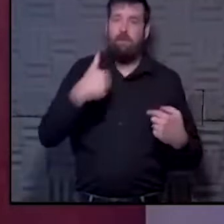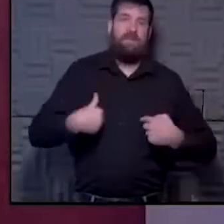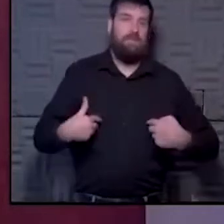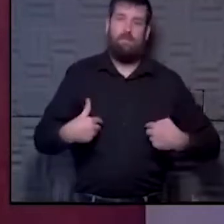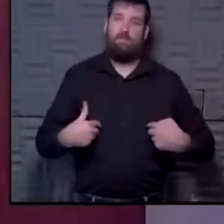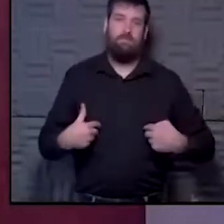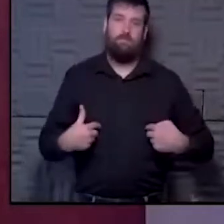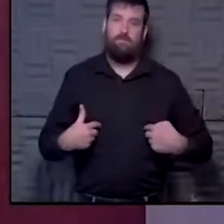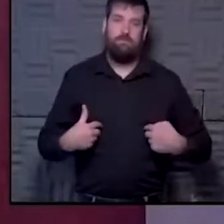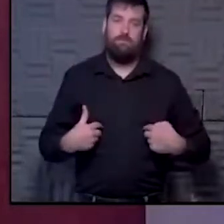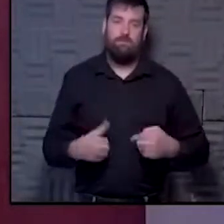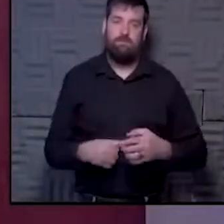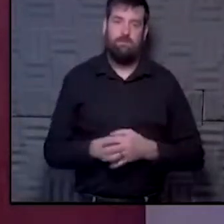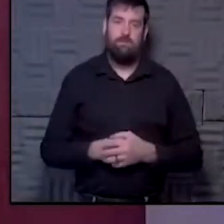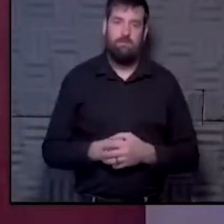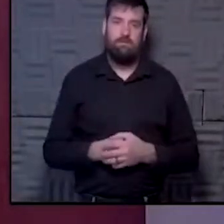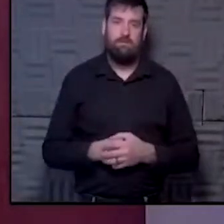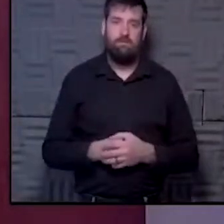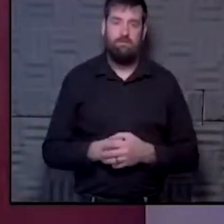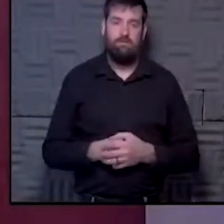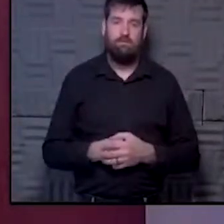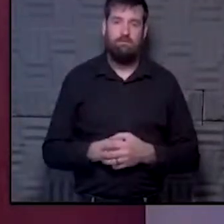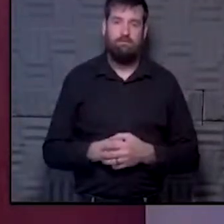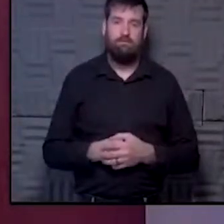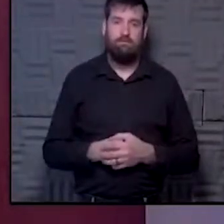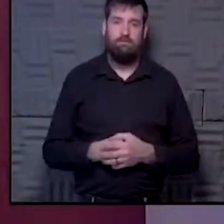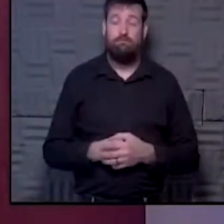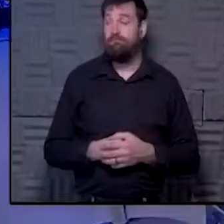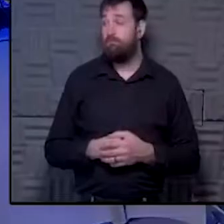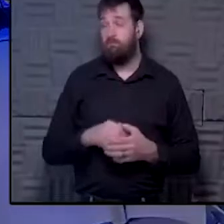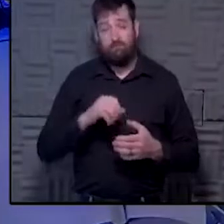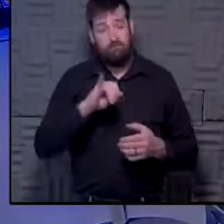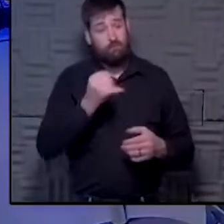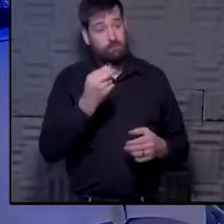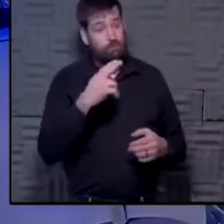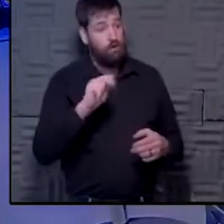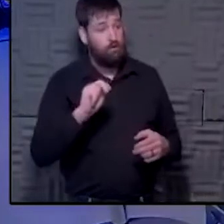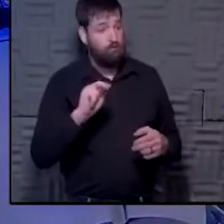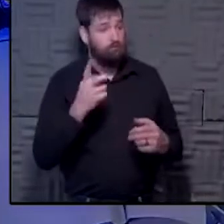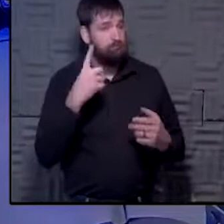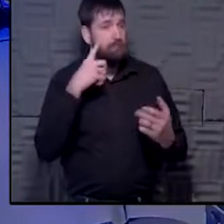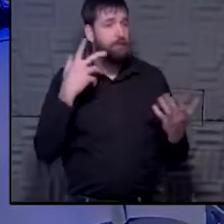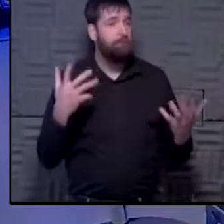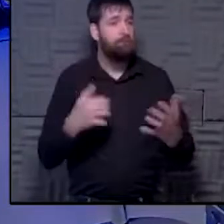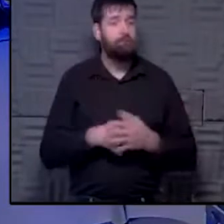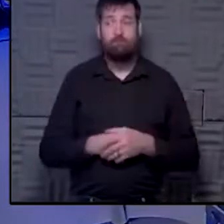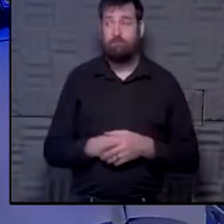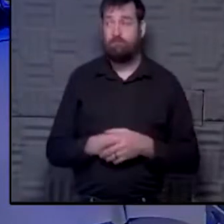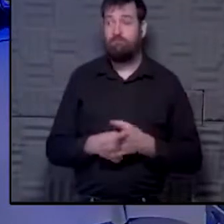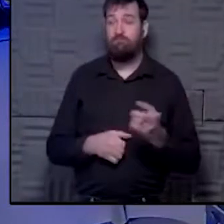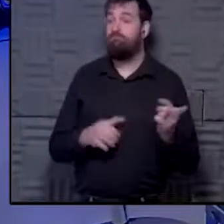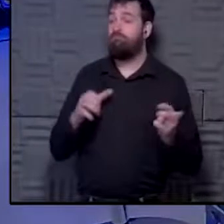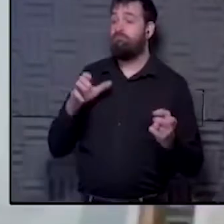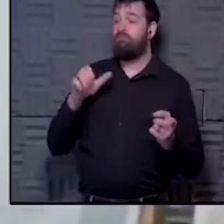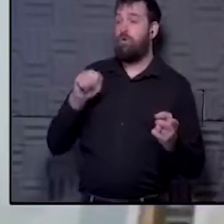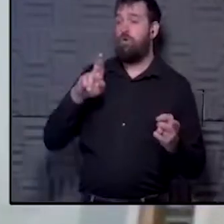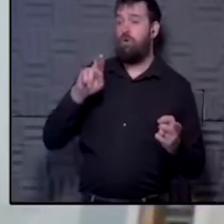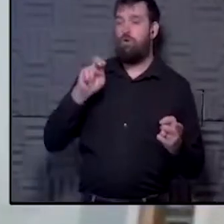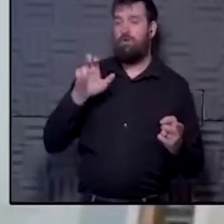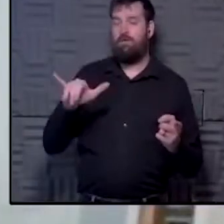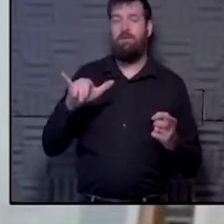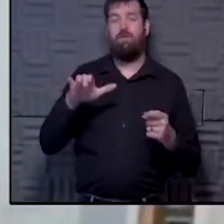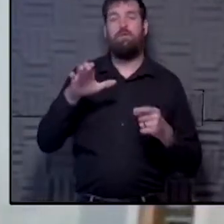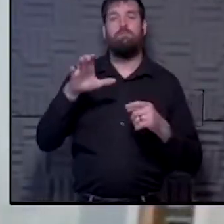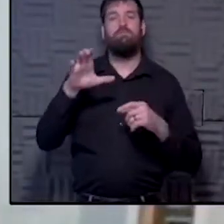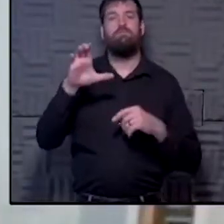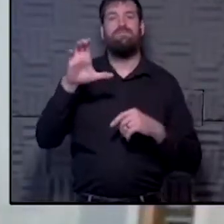about me and mine. John, what do you think? And this is John Carney, who's the president and